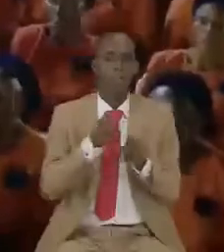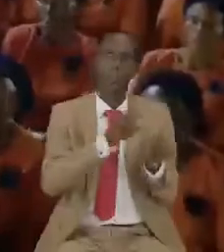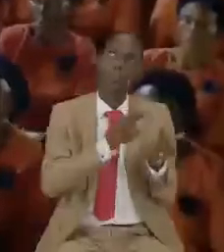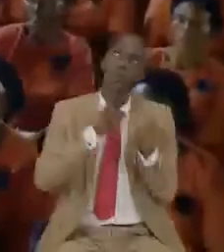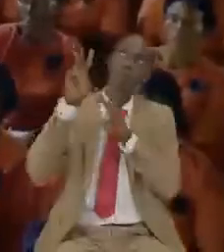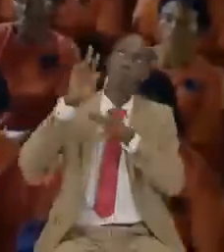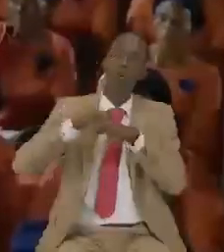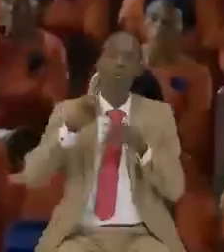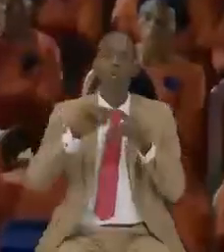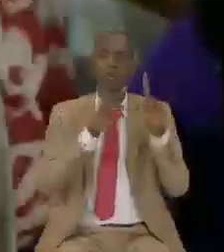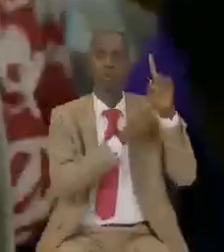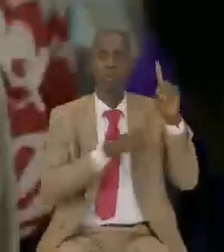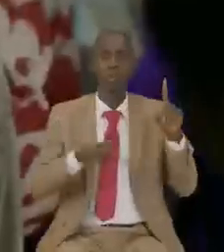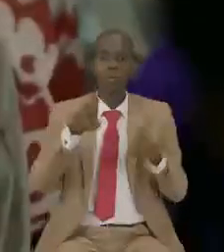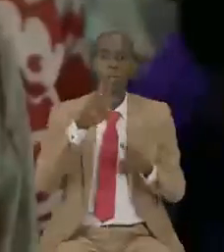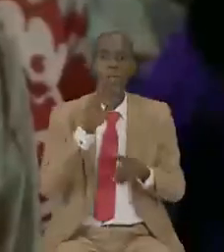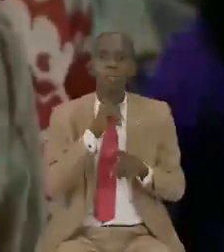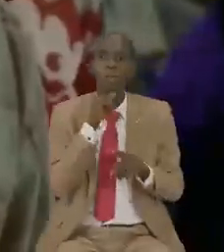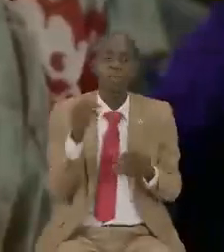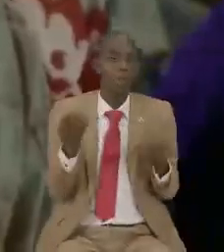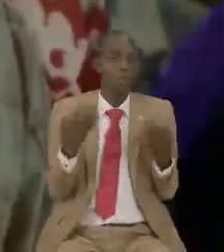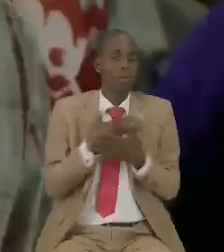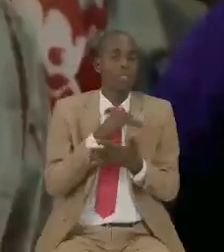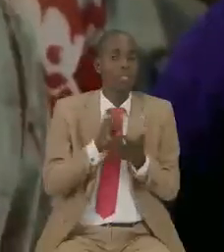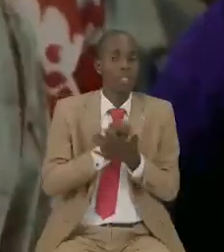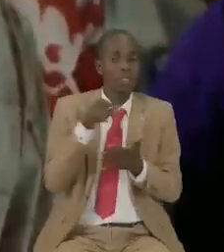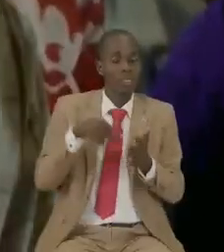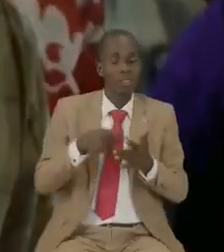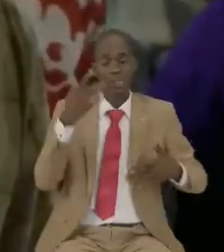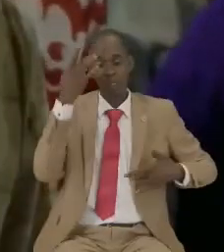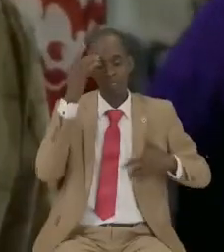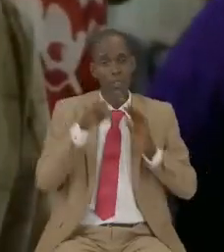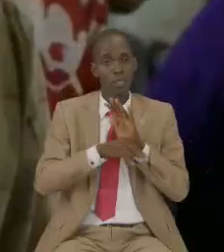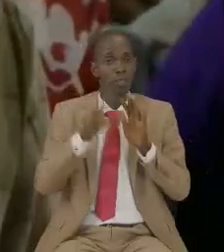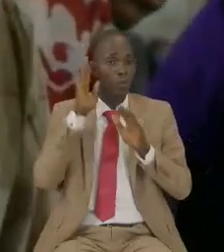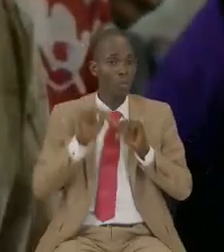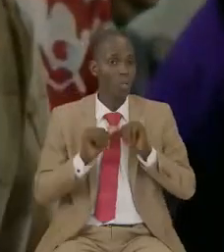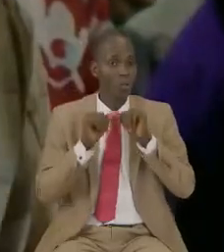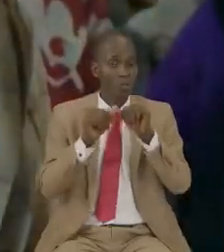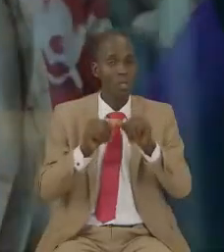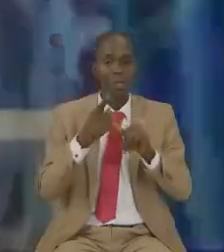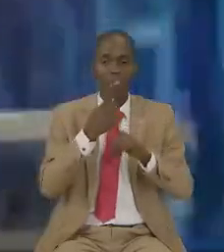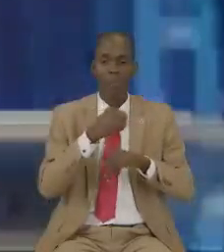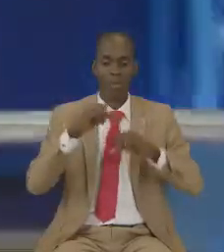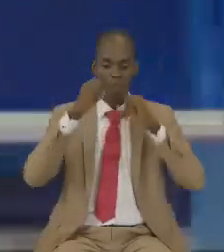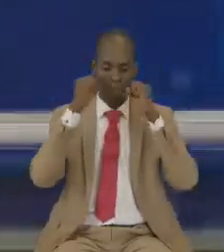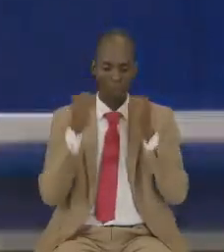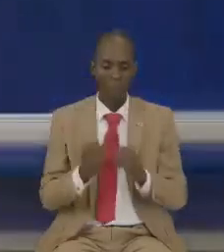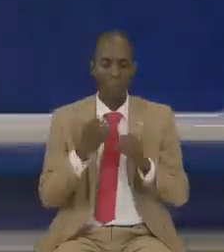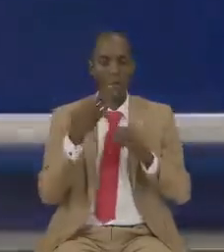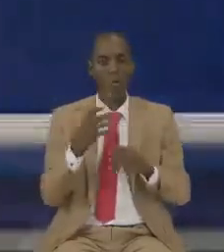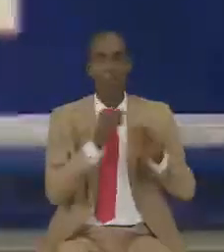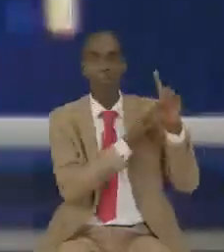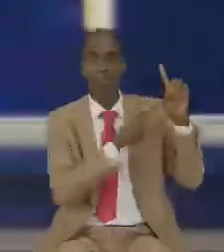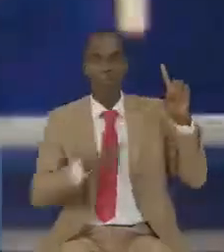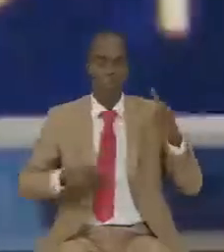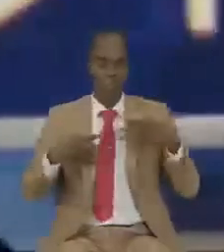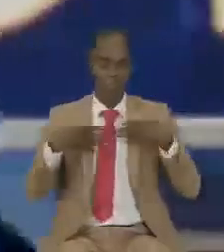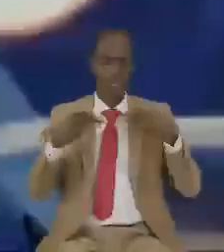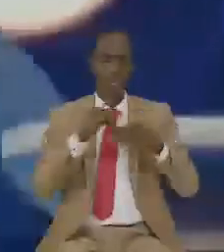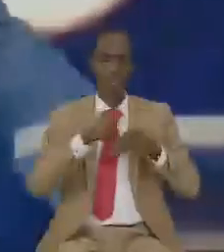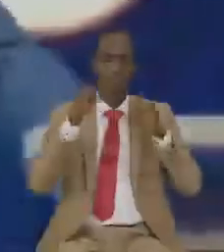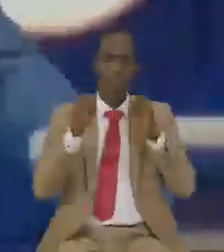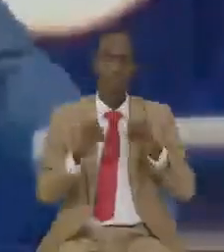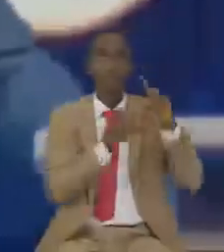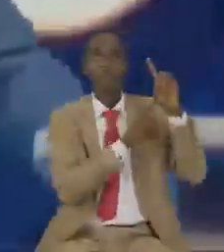you are not afraid that their sickness will continue, the power of the Lord and the healing virtue of the